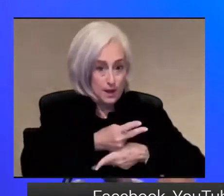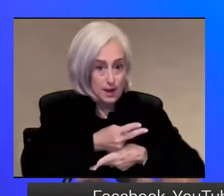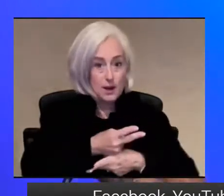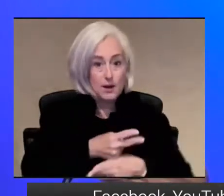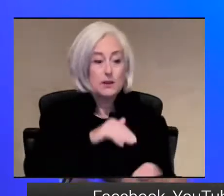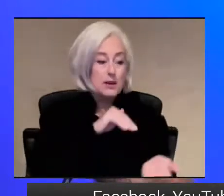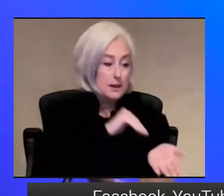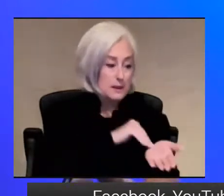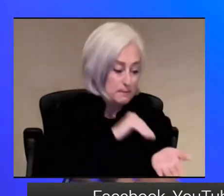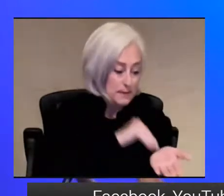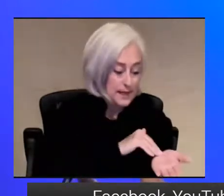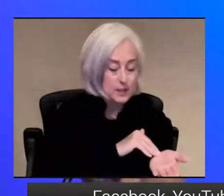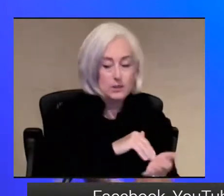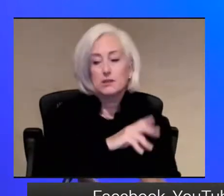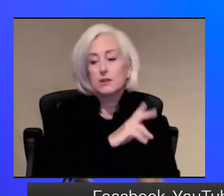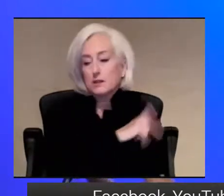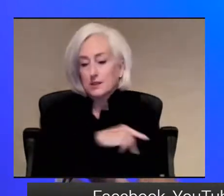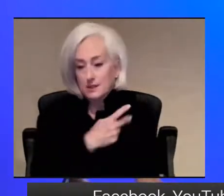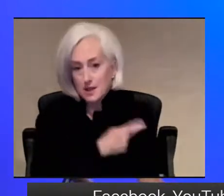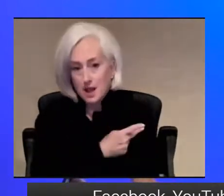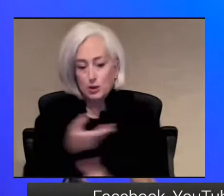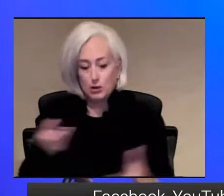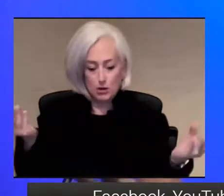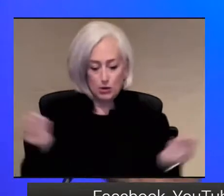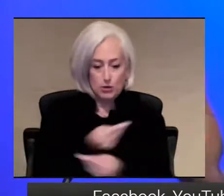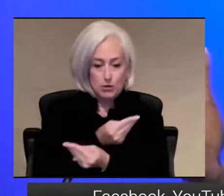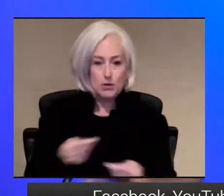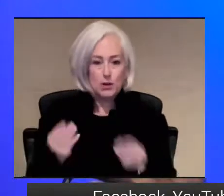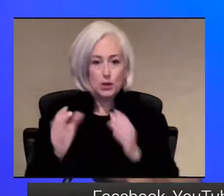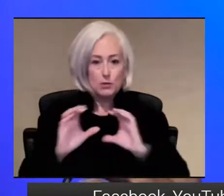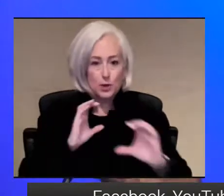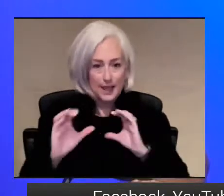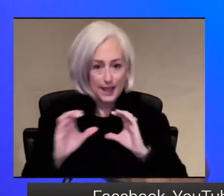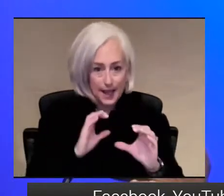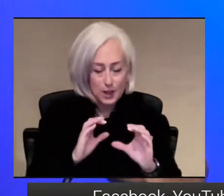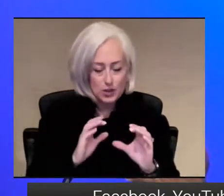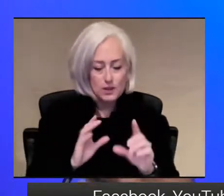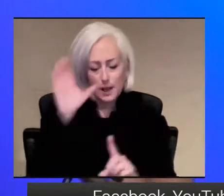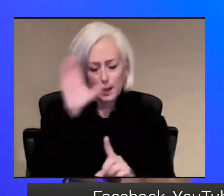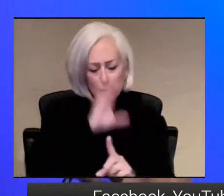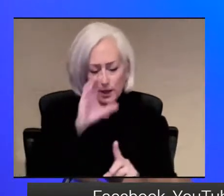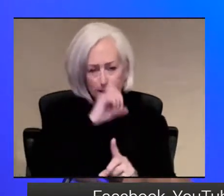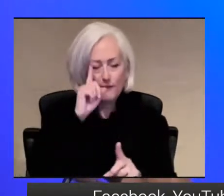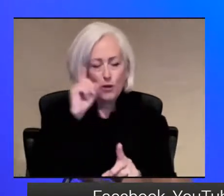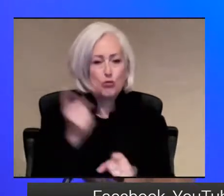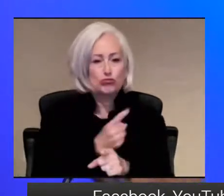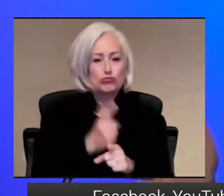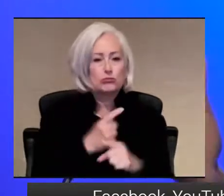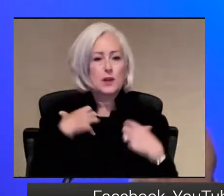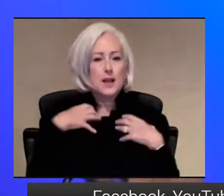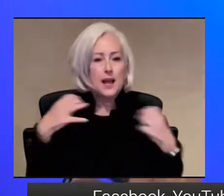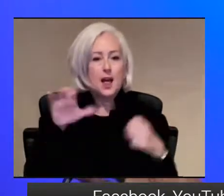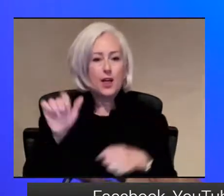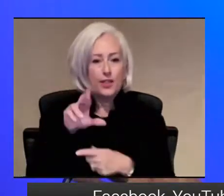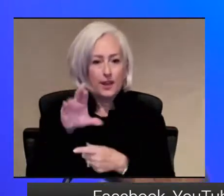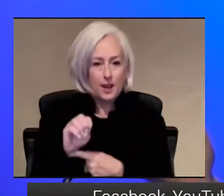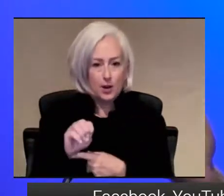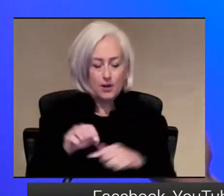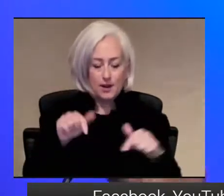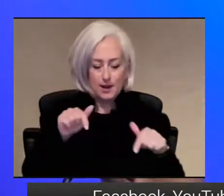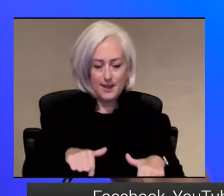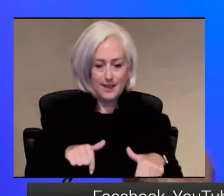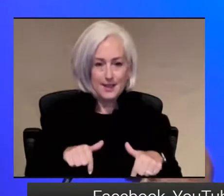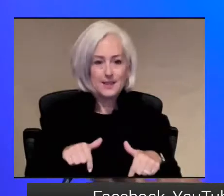and really being able to seek the health care that they need. Also, in this country, there is a lot of discrimination happening, a lot of bias